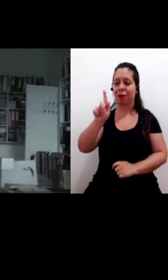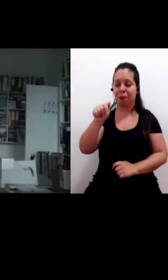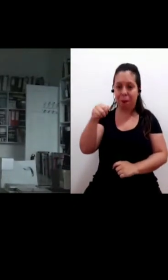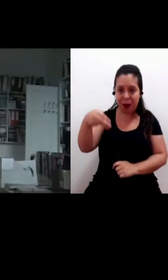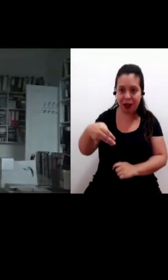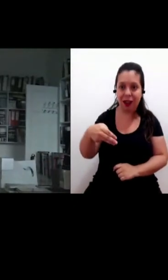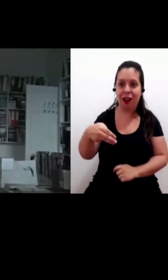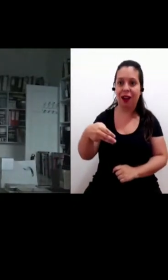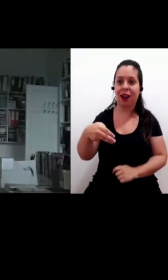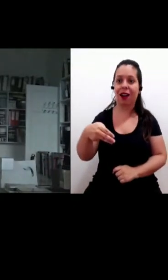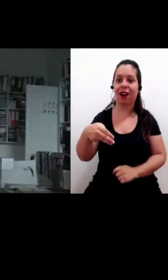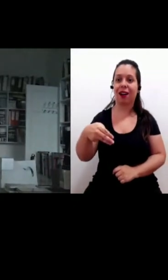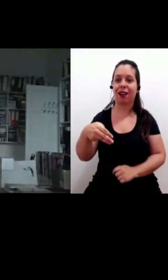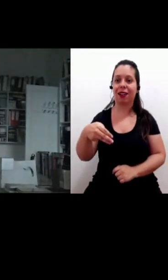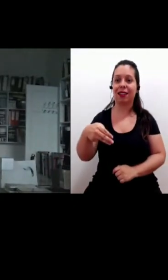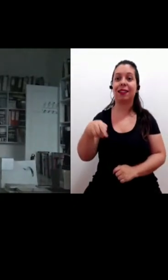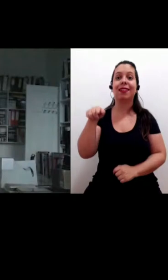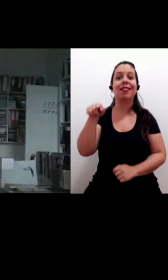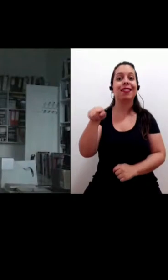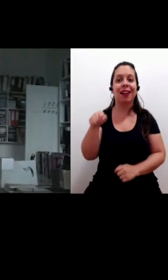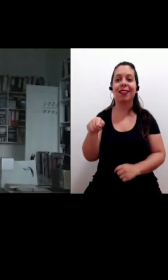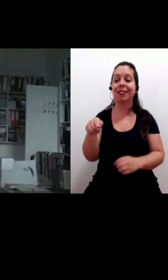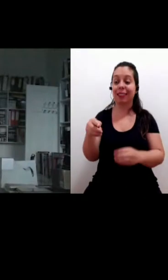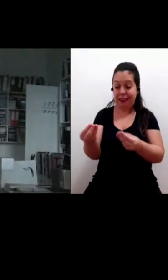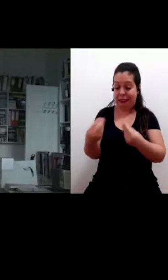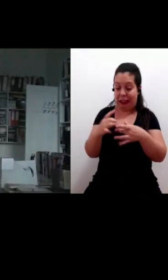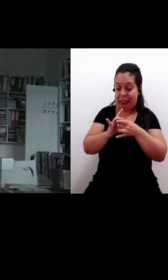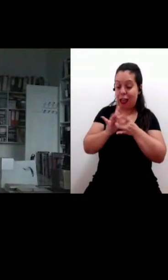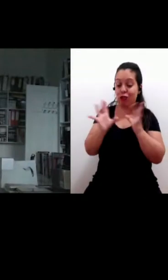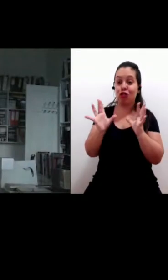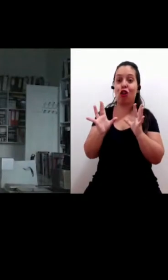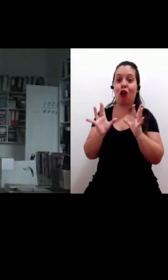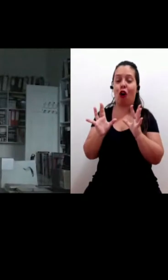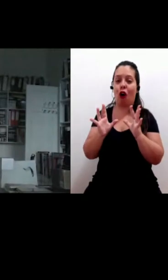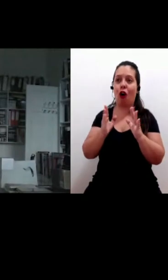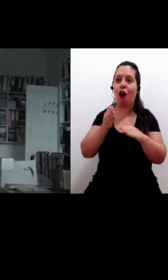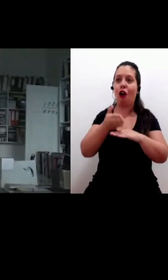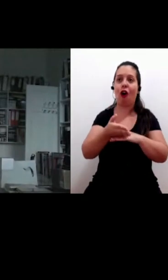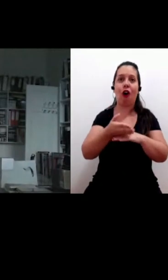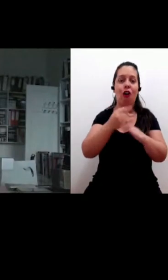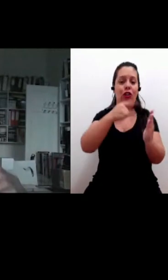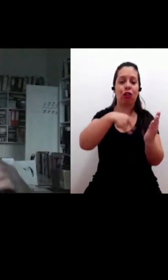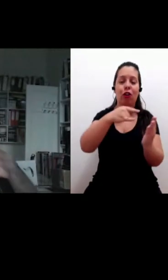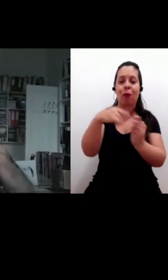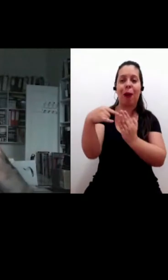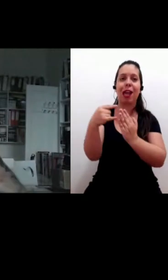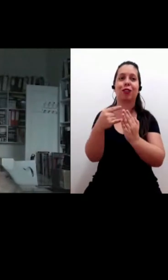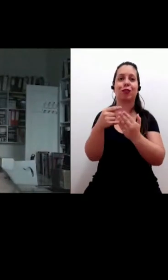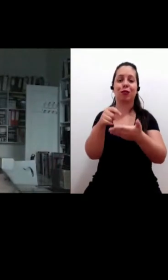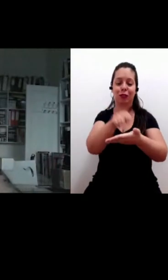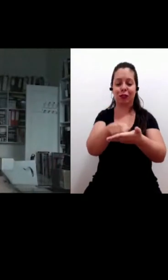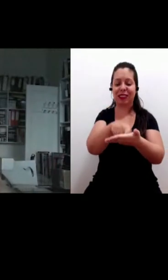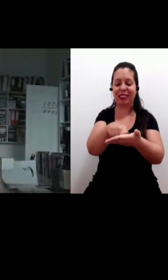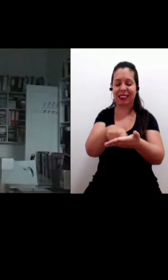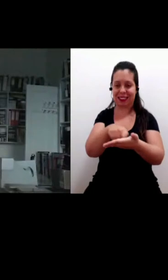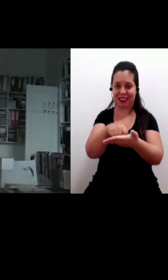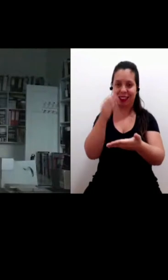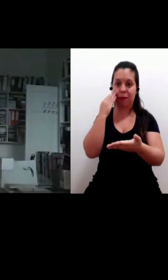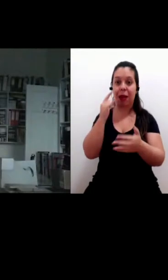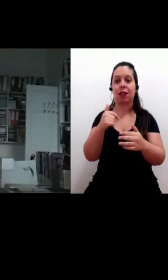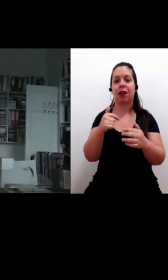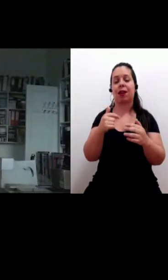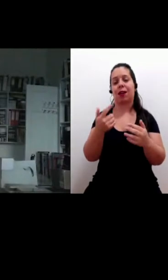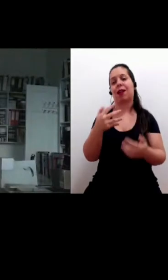they let me go through his documents, his screenplays, etc. But of course I had to wear white